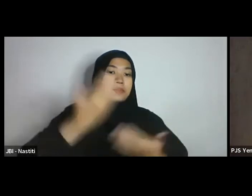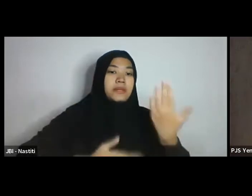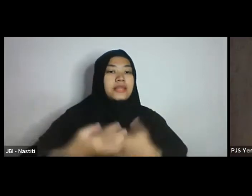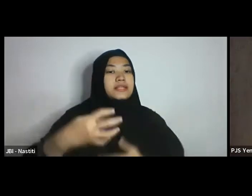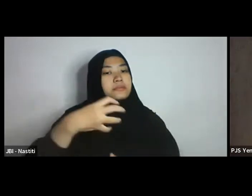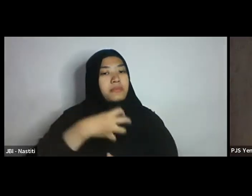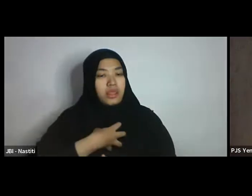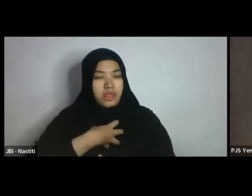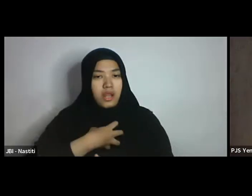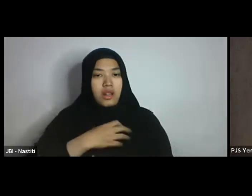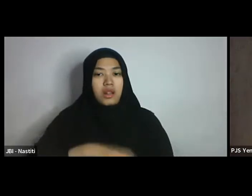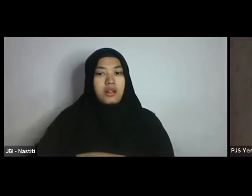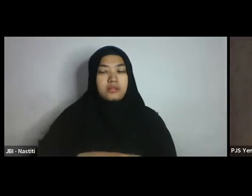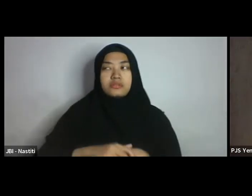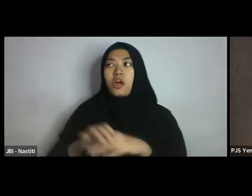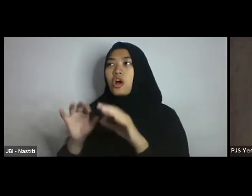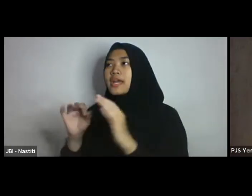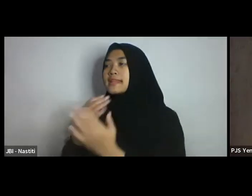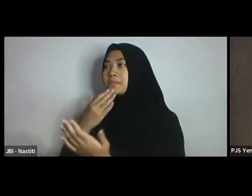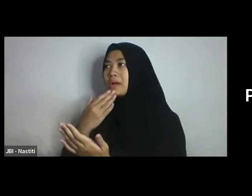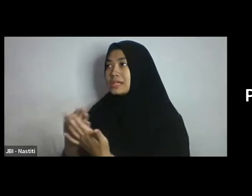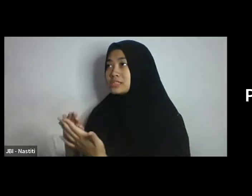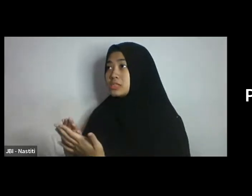kasih, Pak Hans.